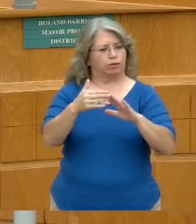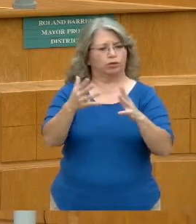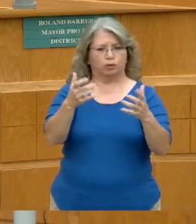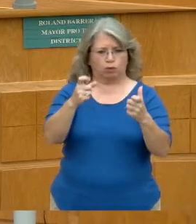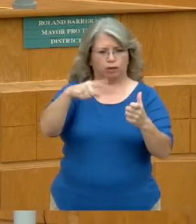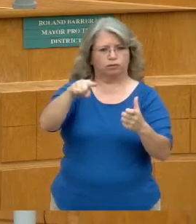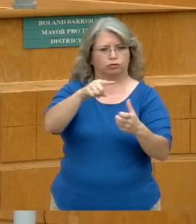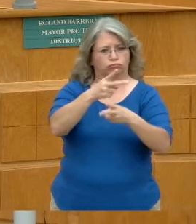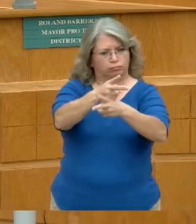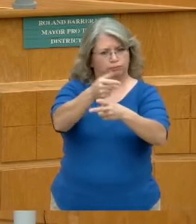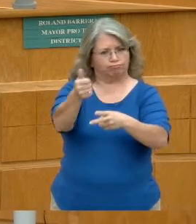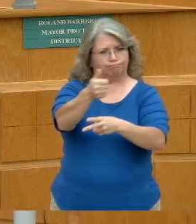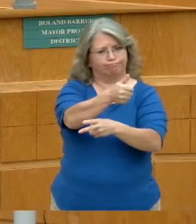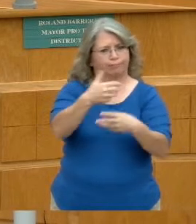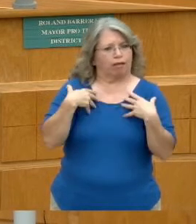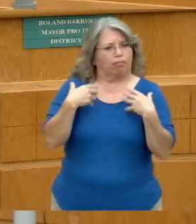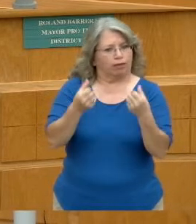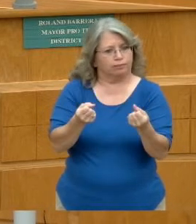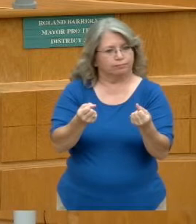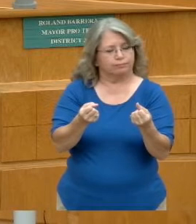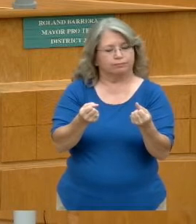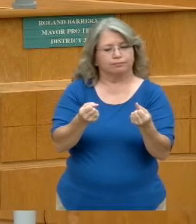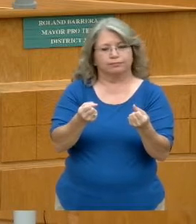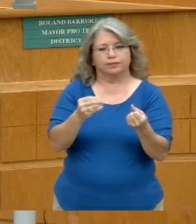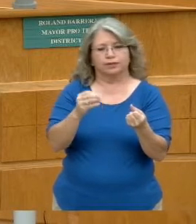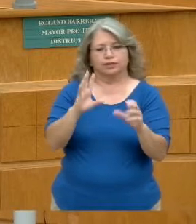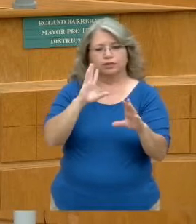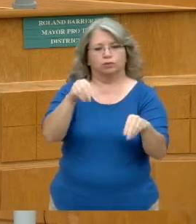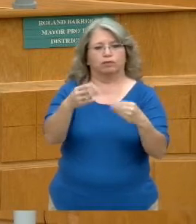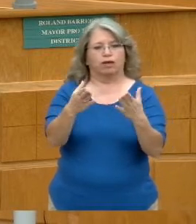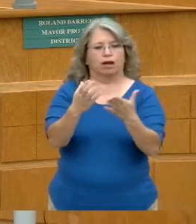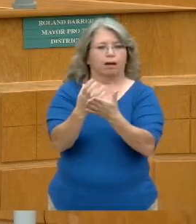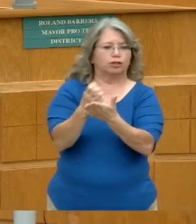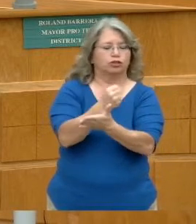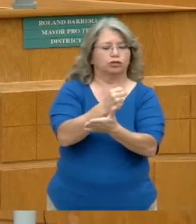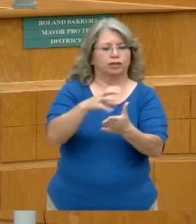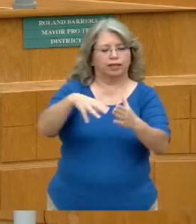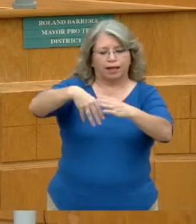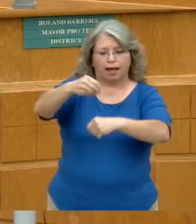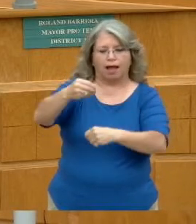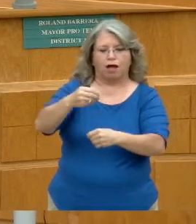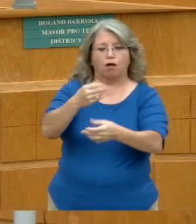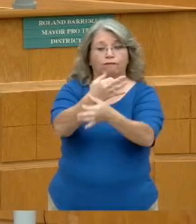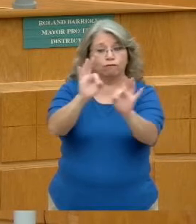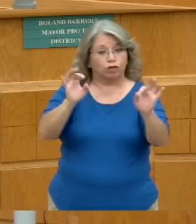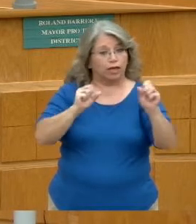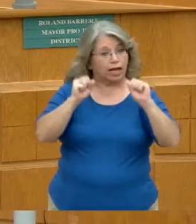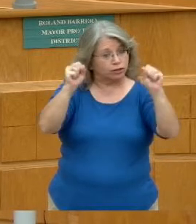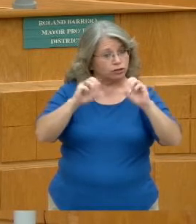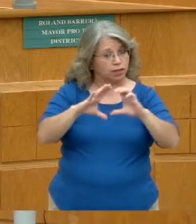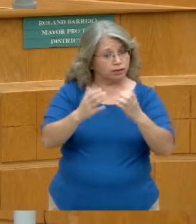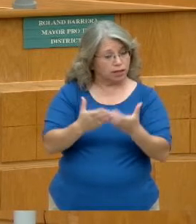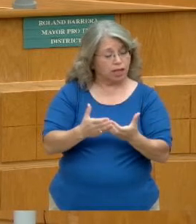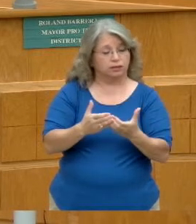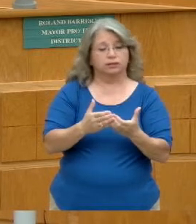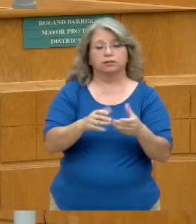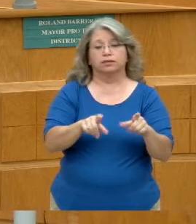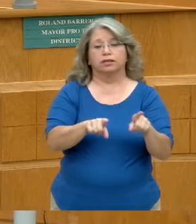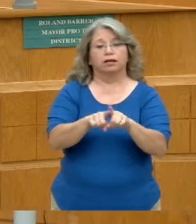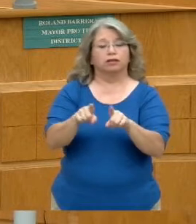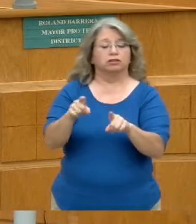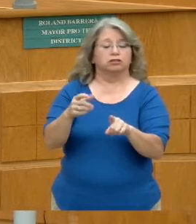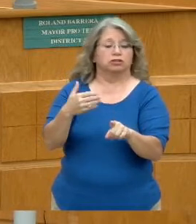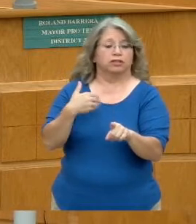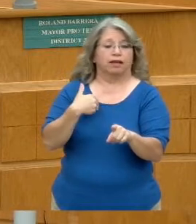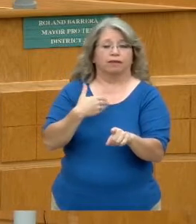well. So this provides an opportunity for folks to get out, get some free exercise classes, and then also just have a greater